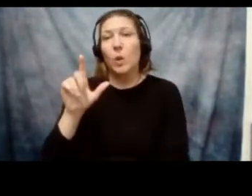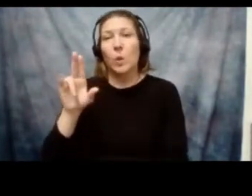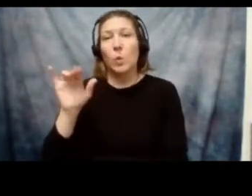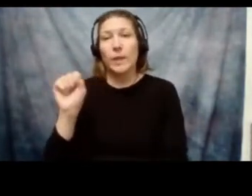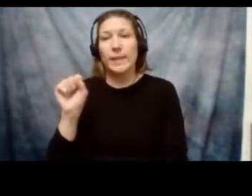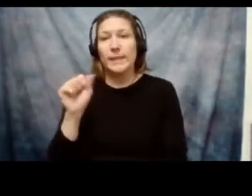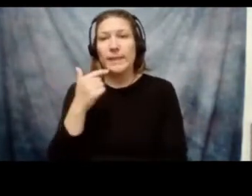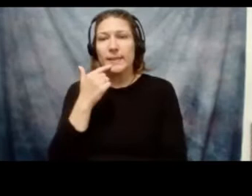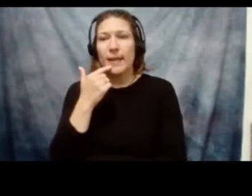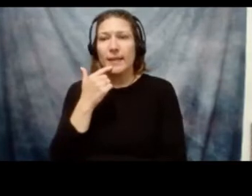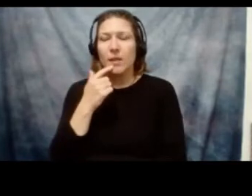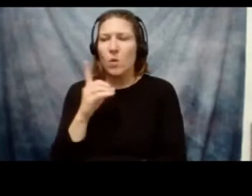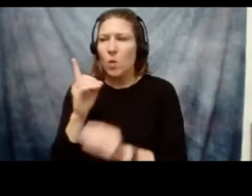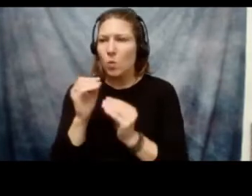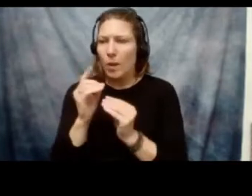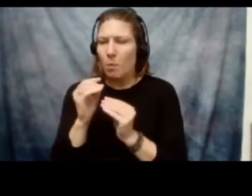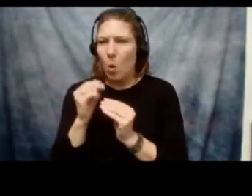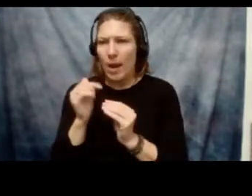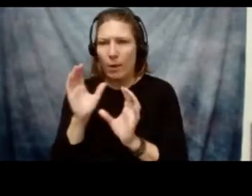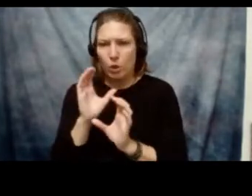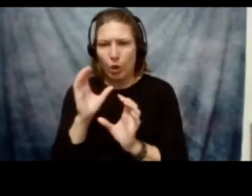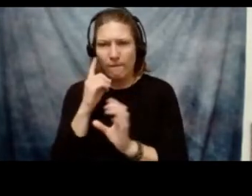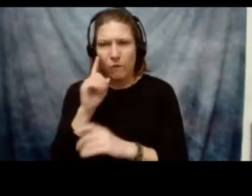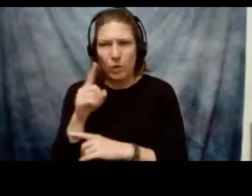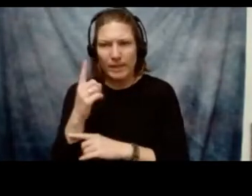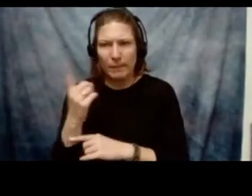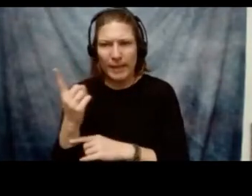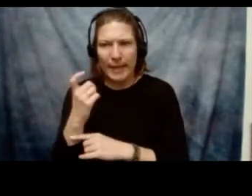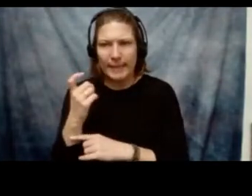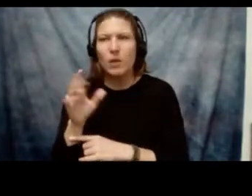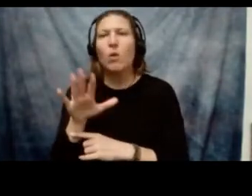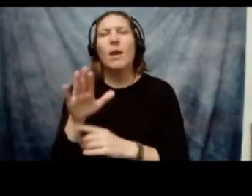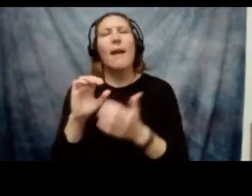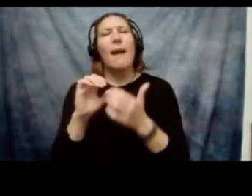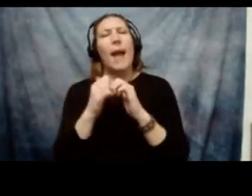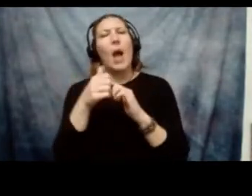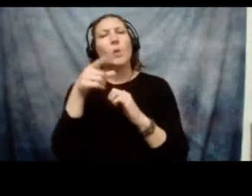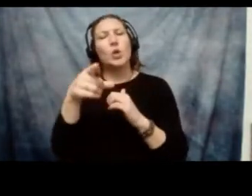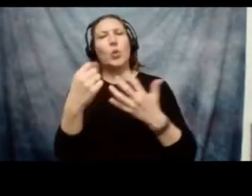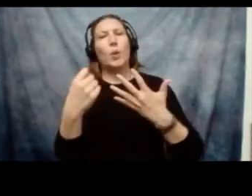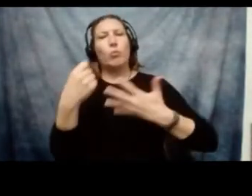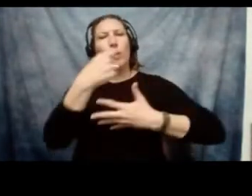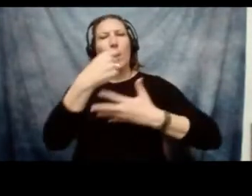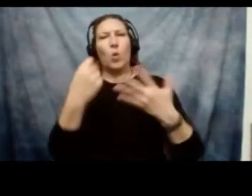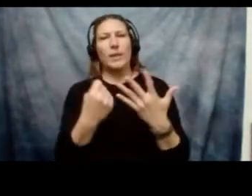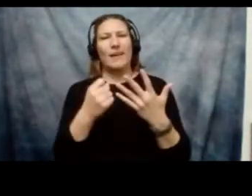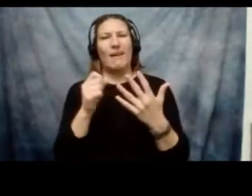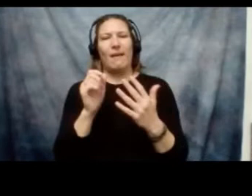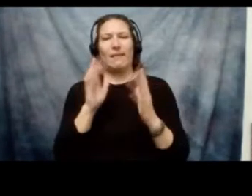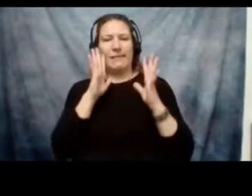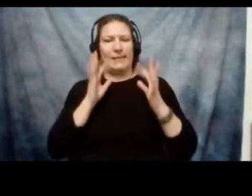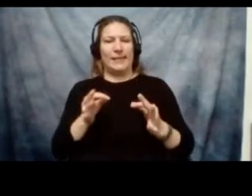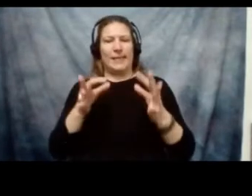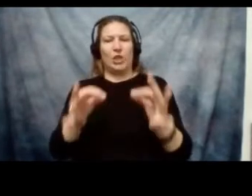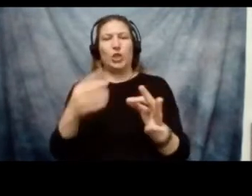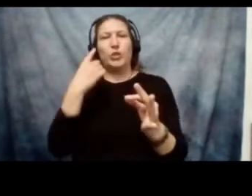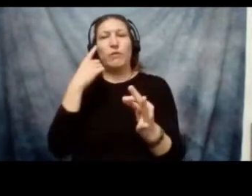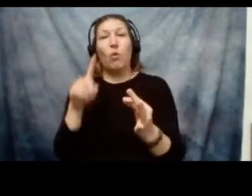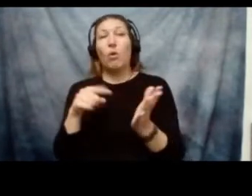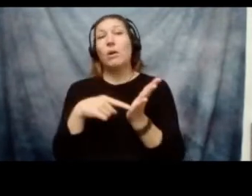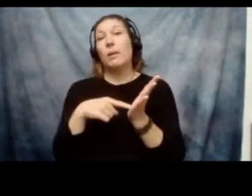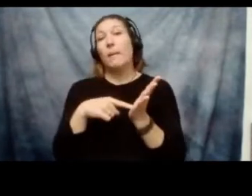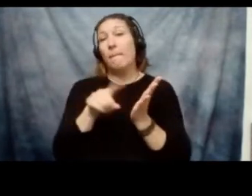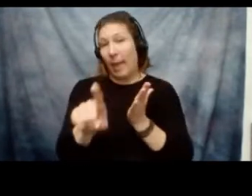that that was asked a little bit ago. But how would you prioritize the choices for a paid course, which would be available on a platform